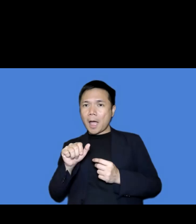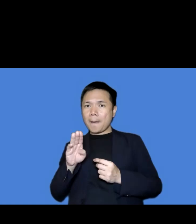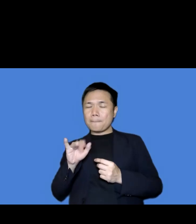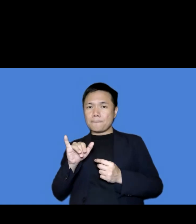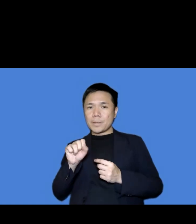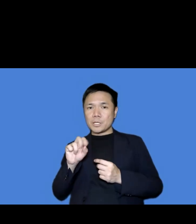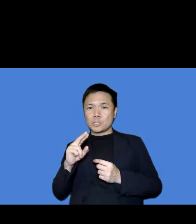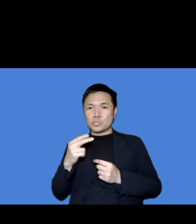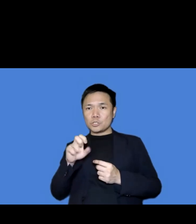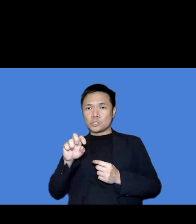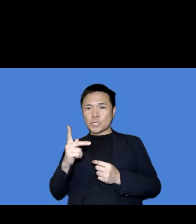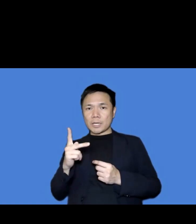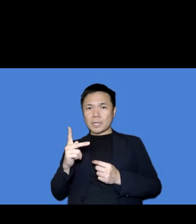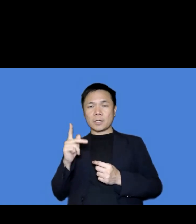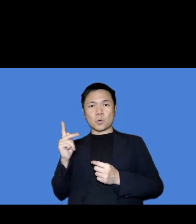hand raised.